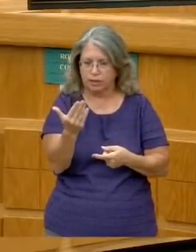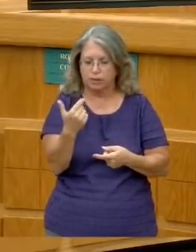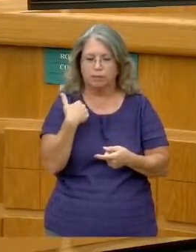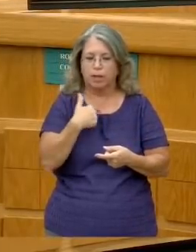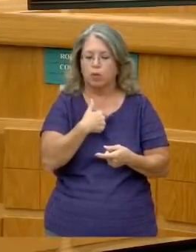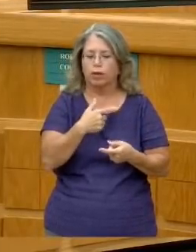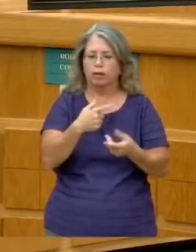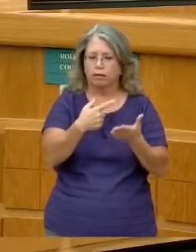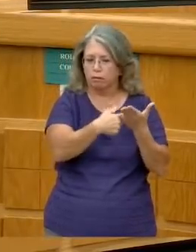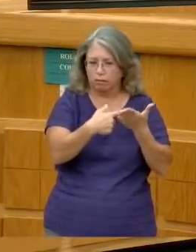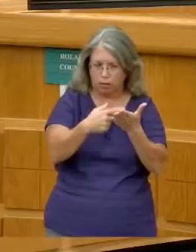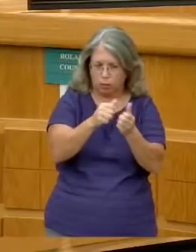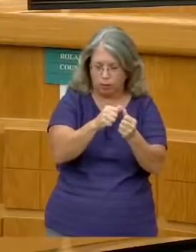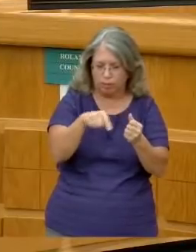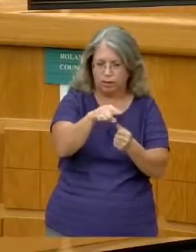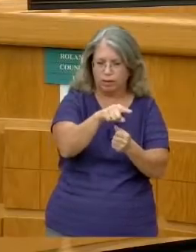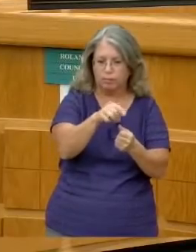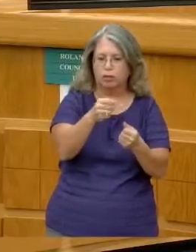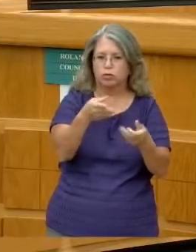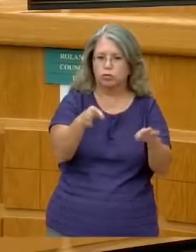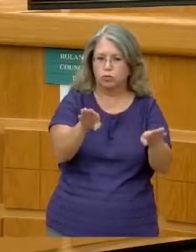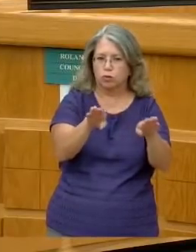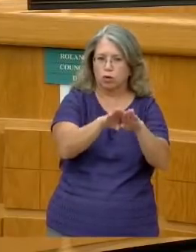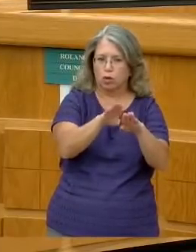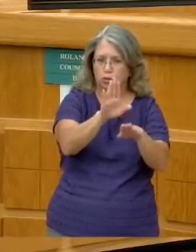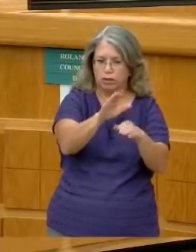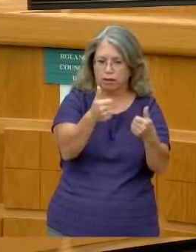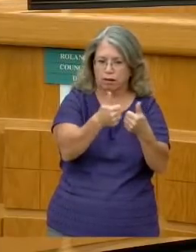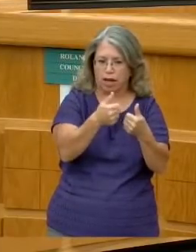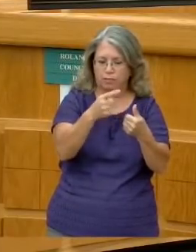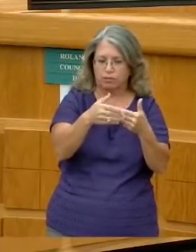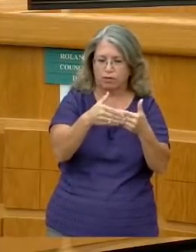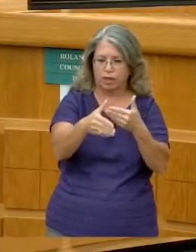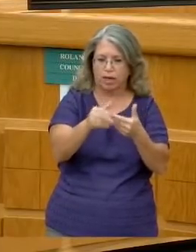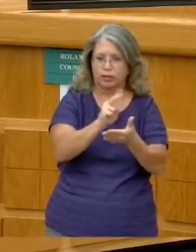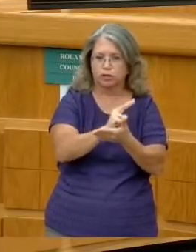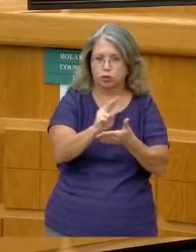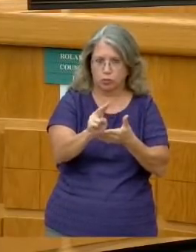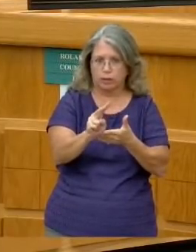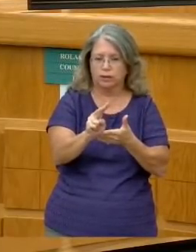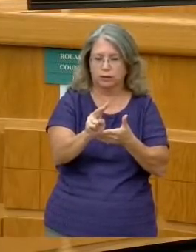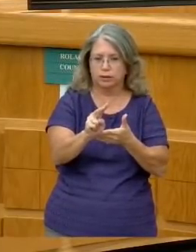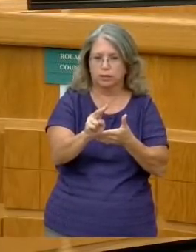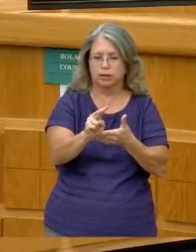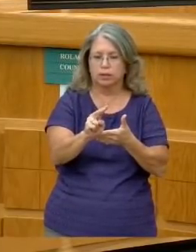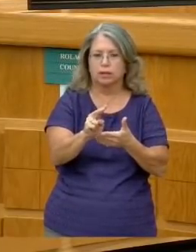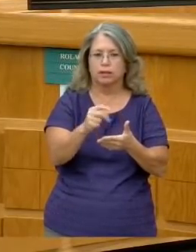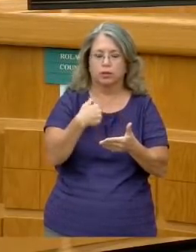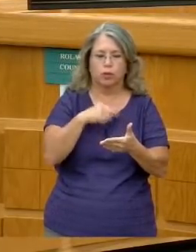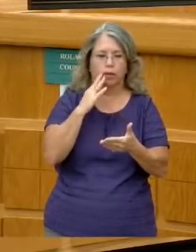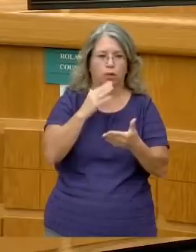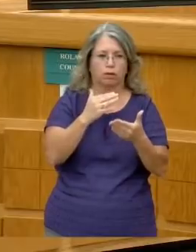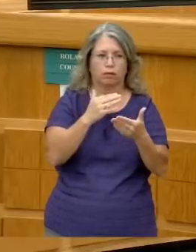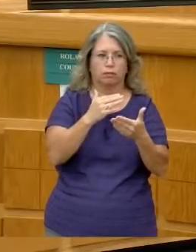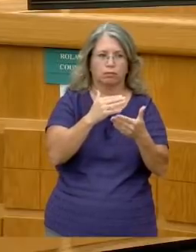close down their games for the next 2.5 weeks. So we're going to restrict access to the field that they typically